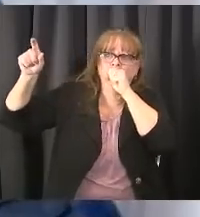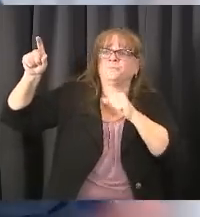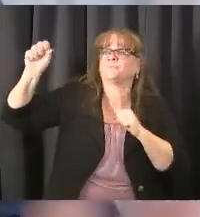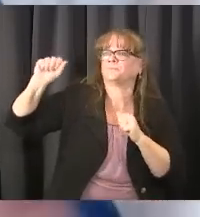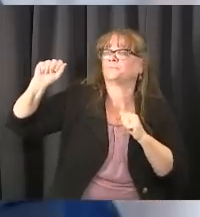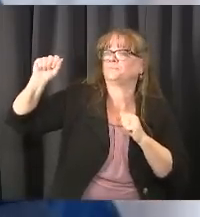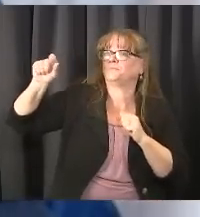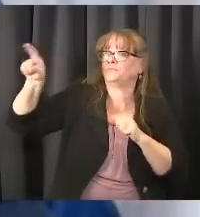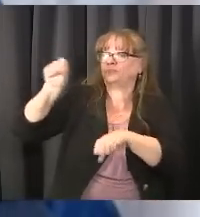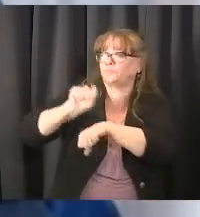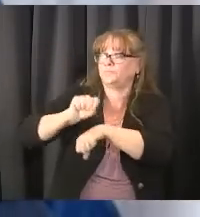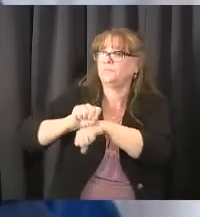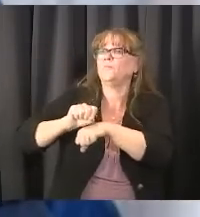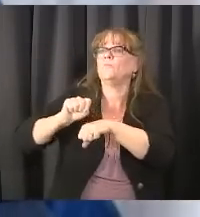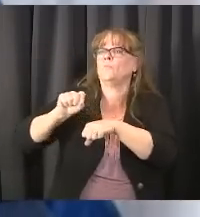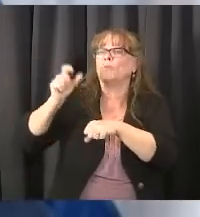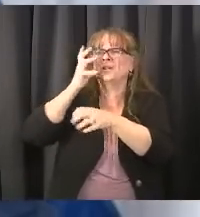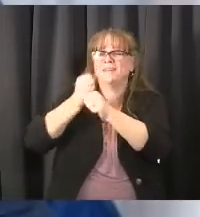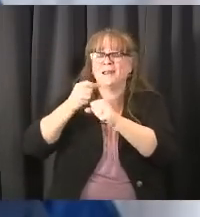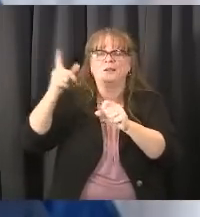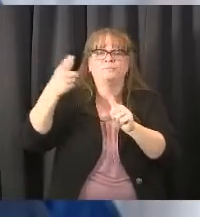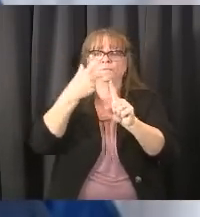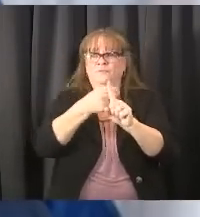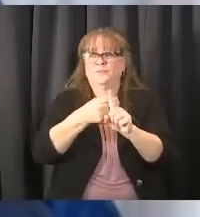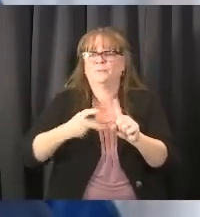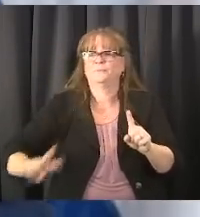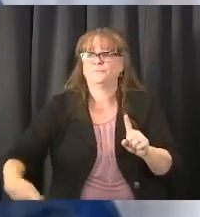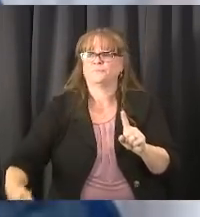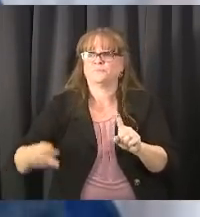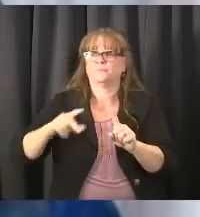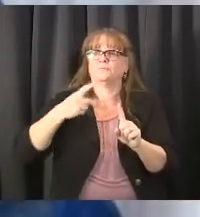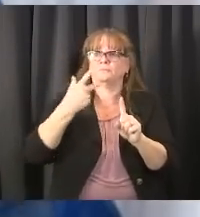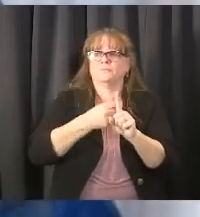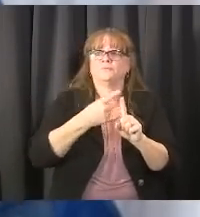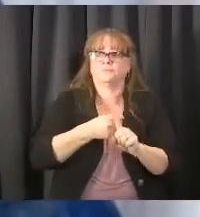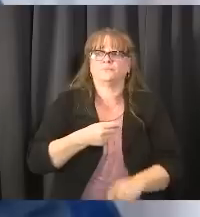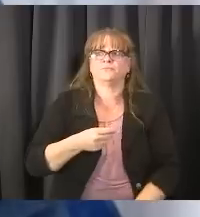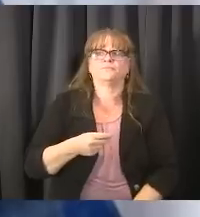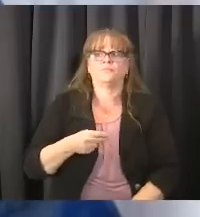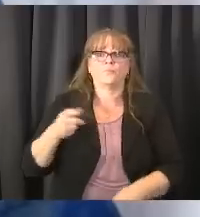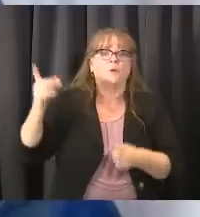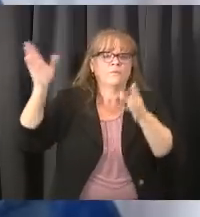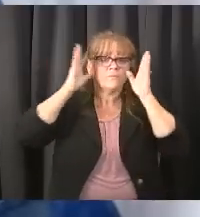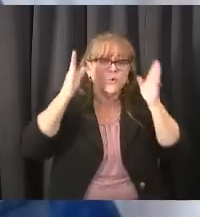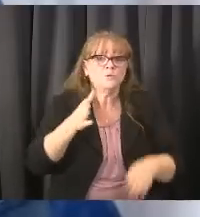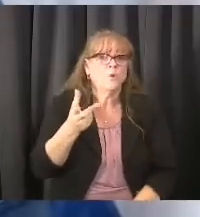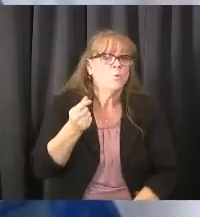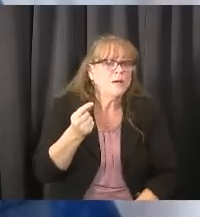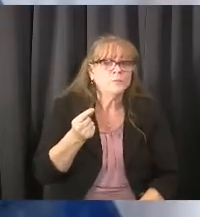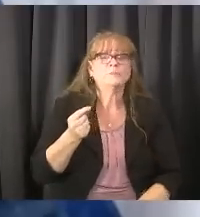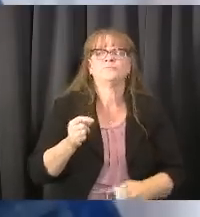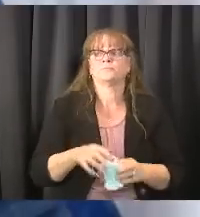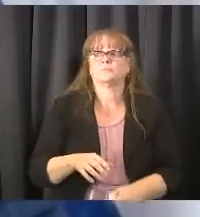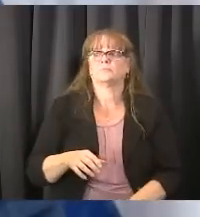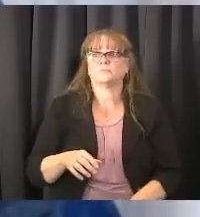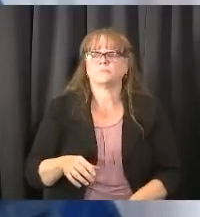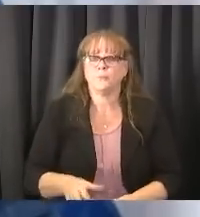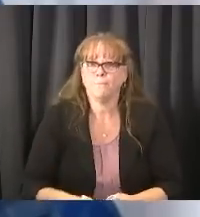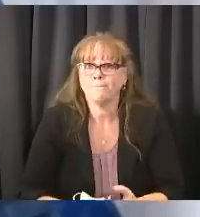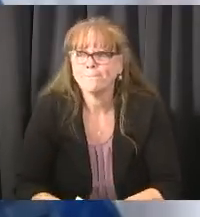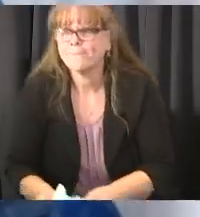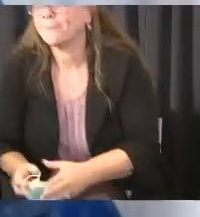entirely to members of the general population age 70 and up, and further expansions of eligibility as we make progress. But